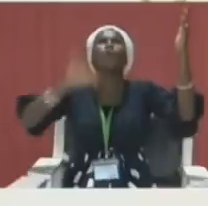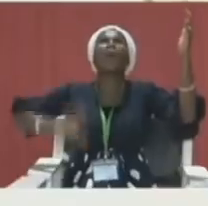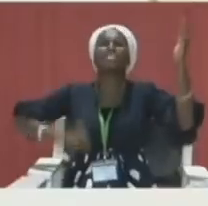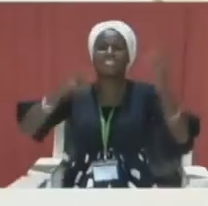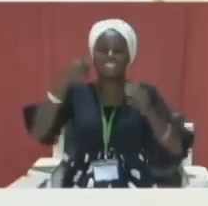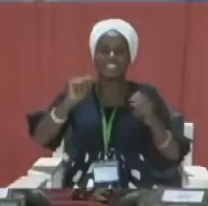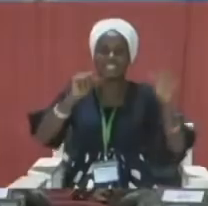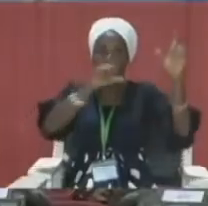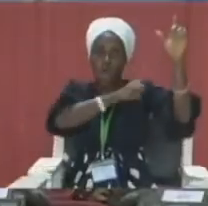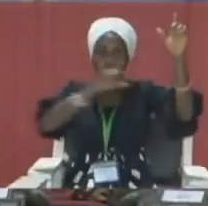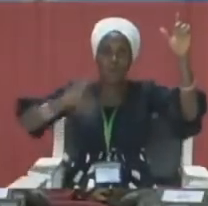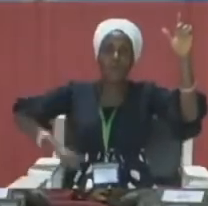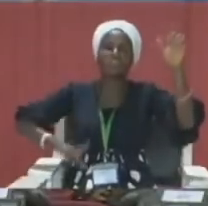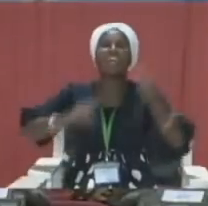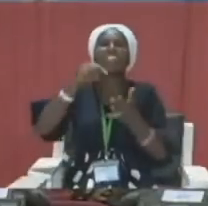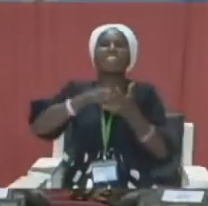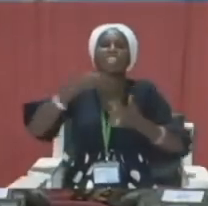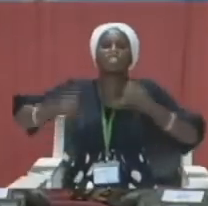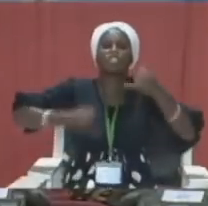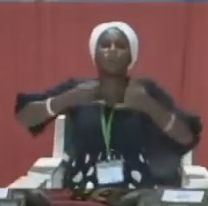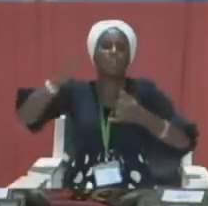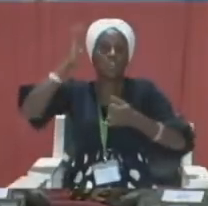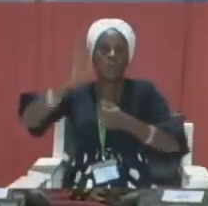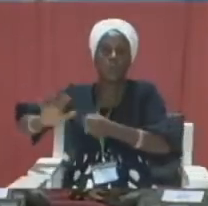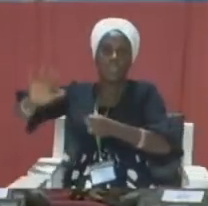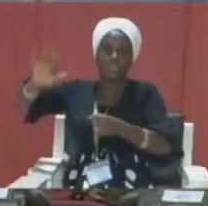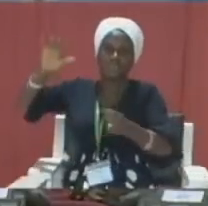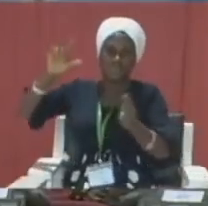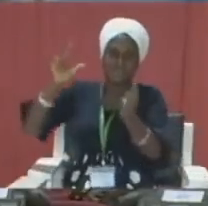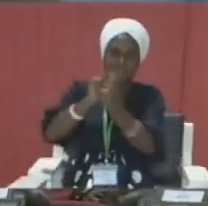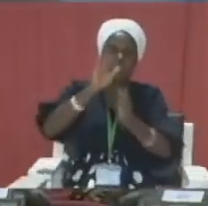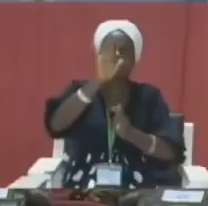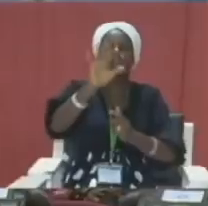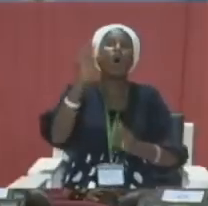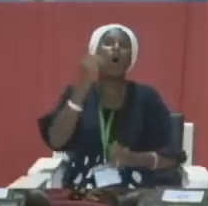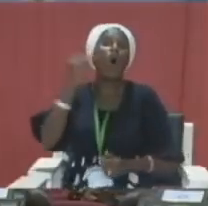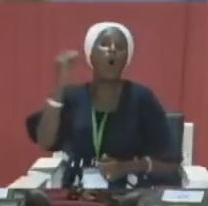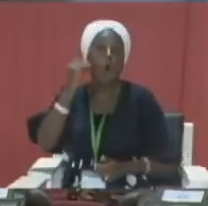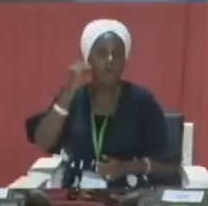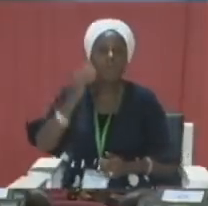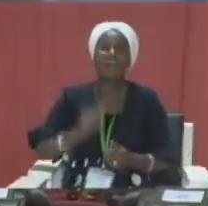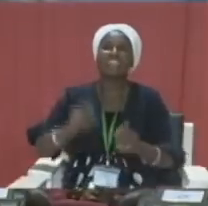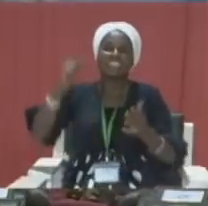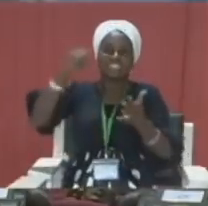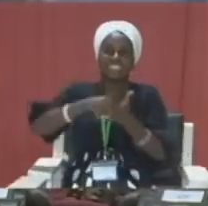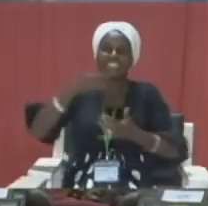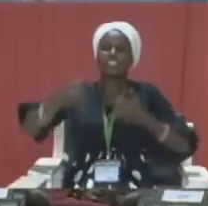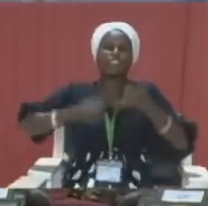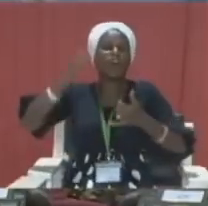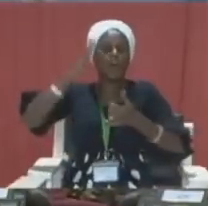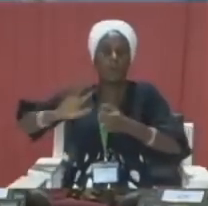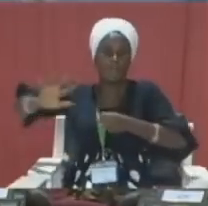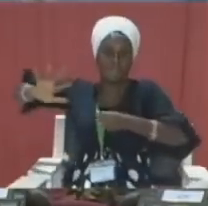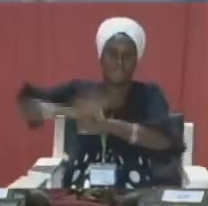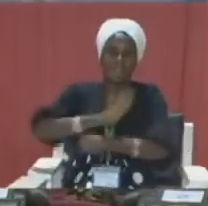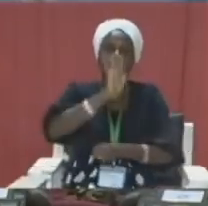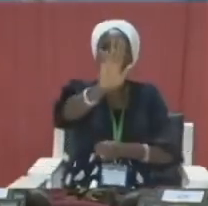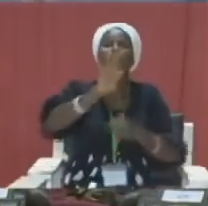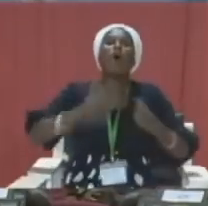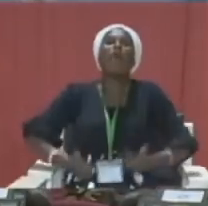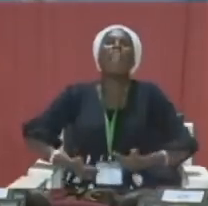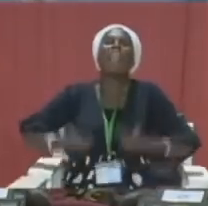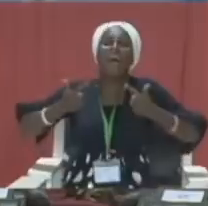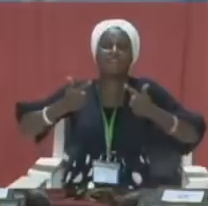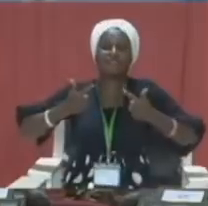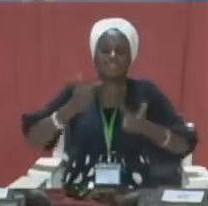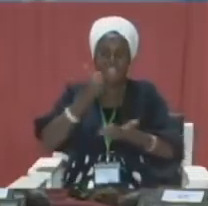This joy shall reach your home. This joy shall fill your life.